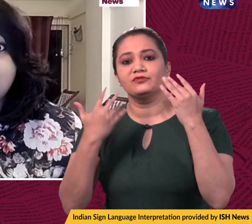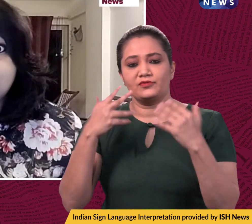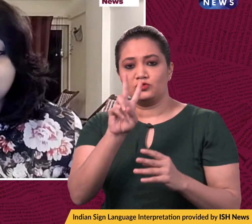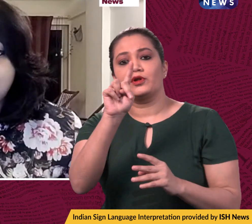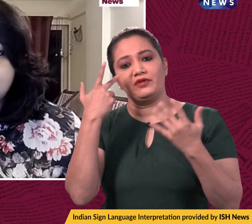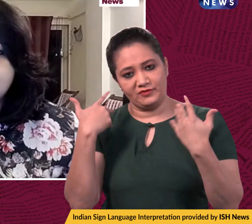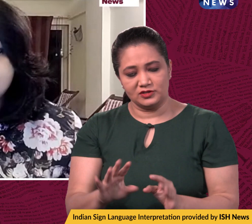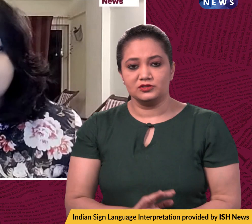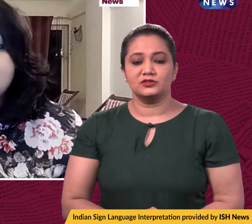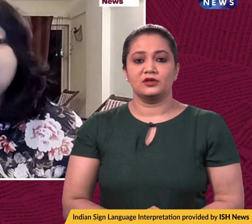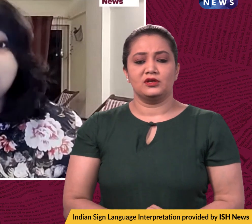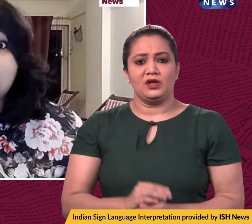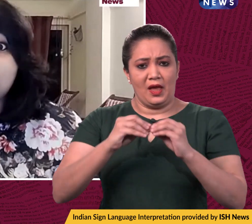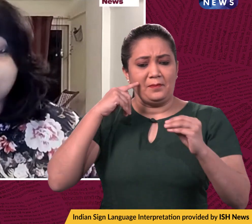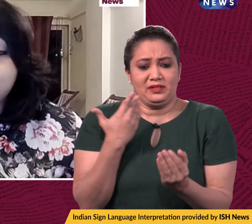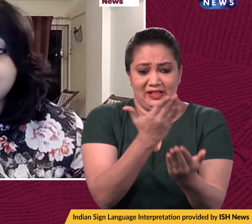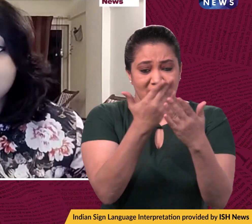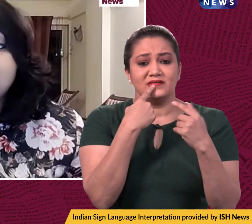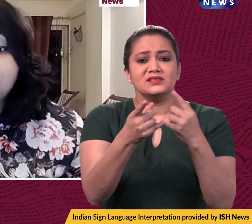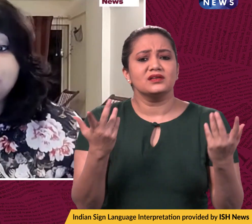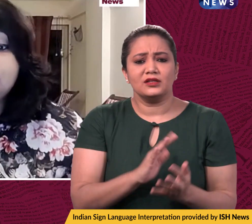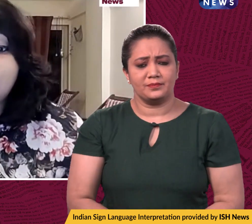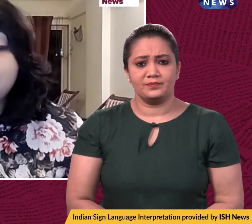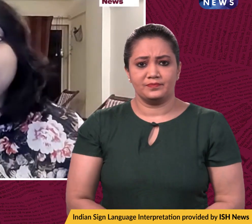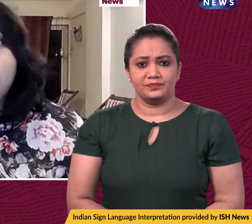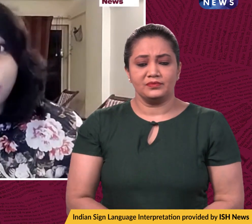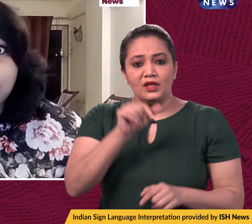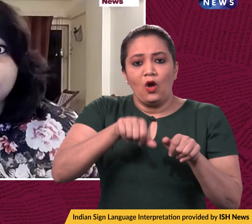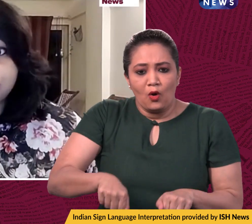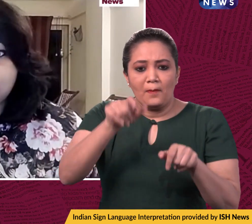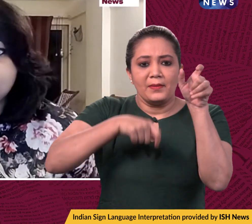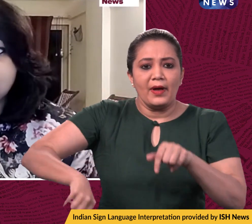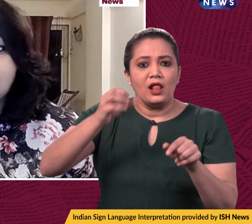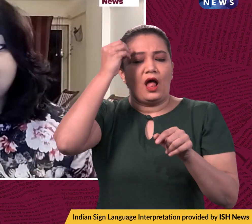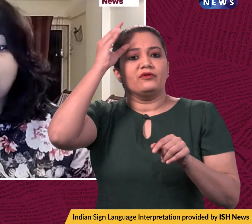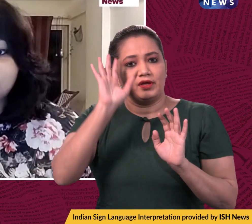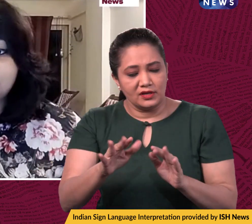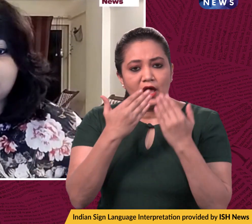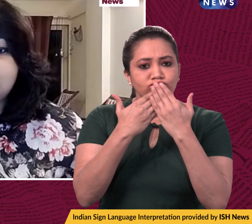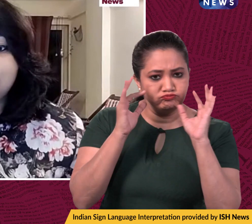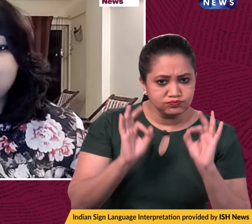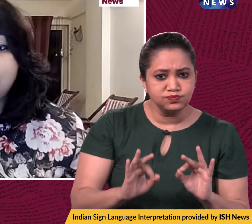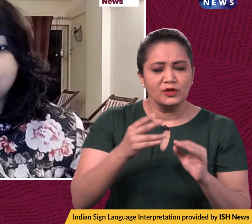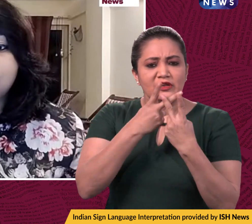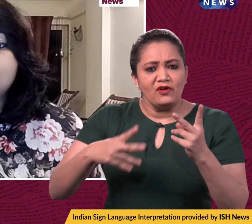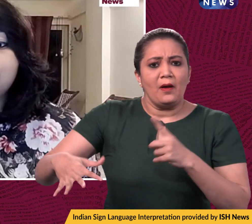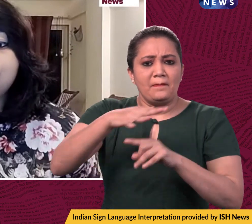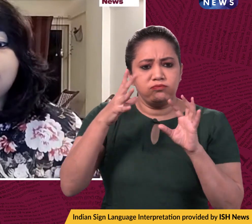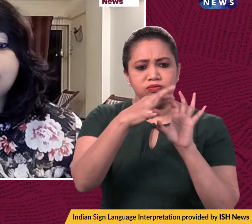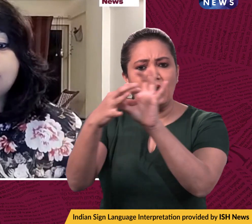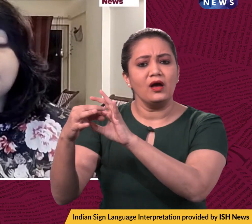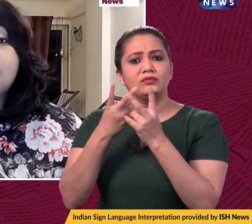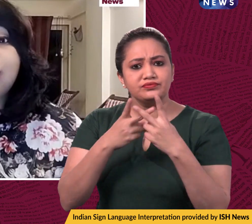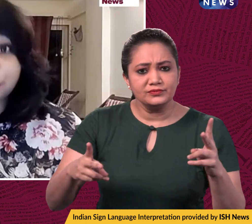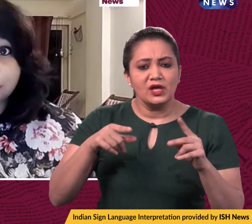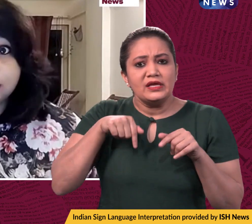to 21 years. The bill said, and I quote, people now are more educated and participating in new endeavors and also